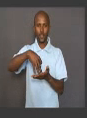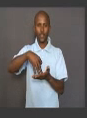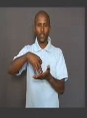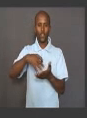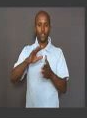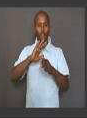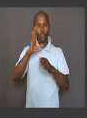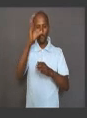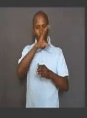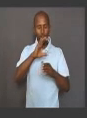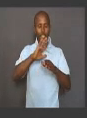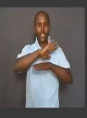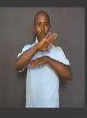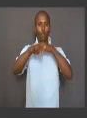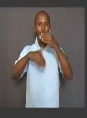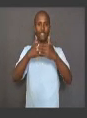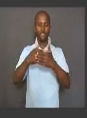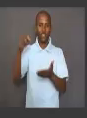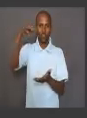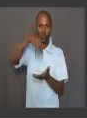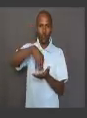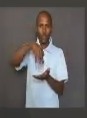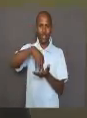Find the cumulative frequency.